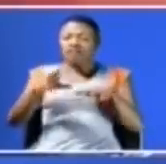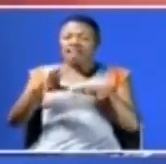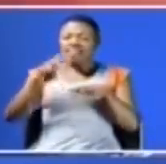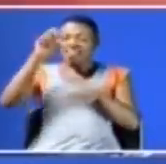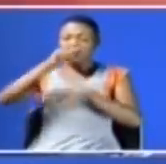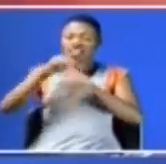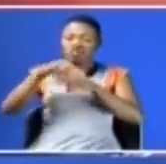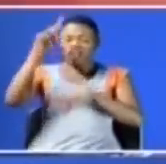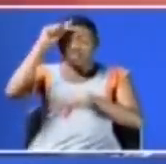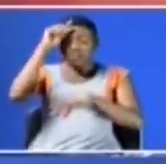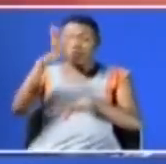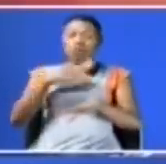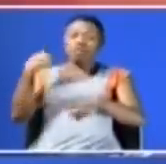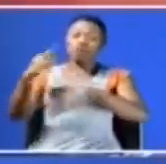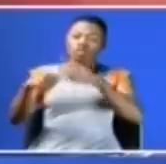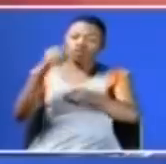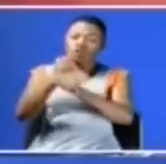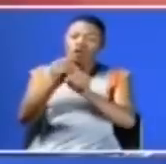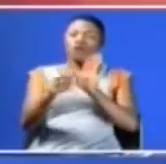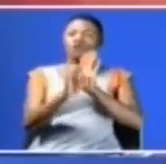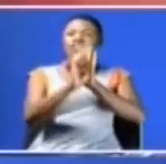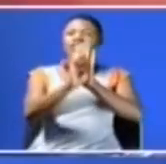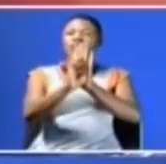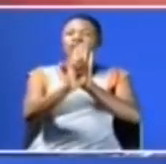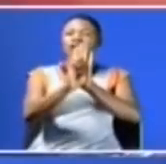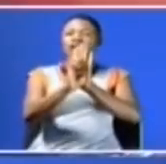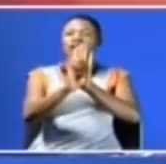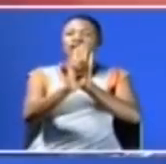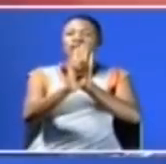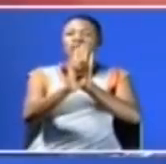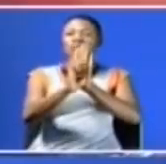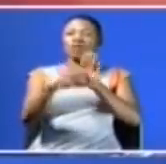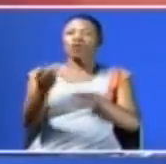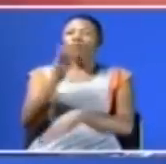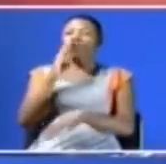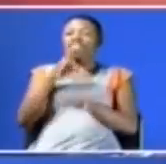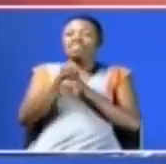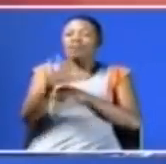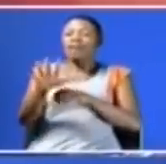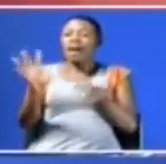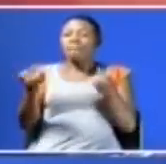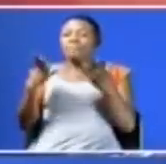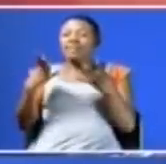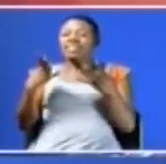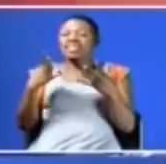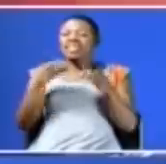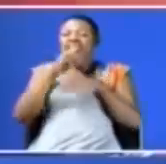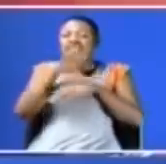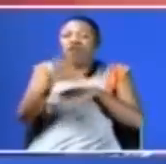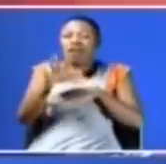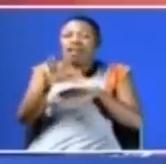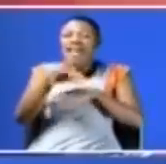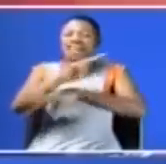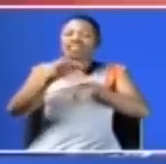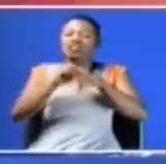to do some of the things. Example is the water supply. Many of the water supply functions have been devolved. National government has no